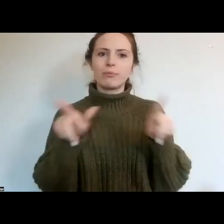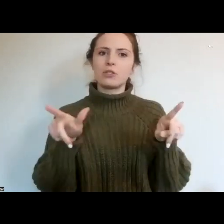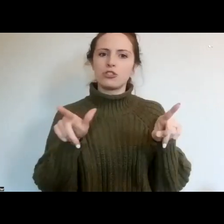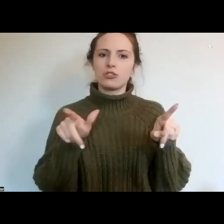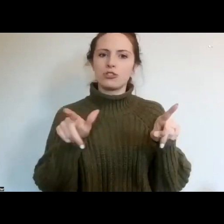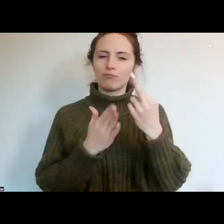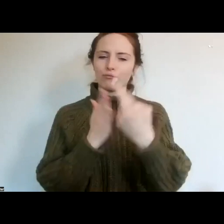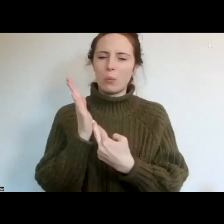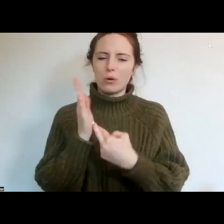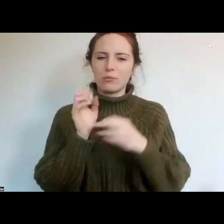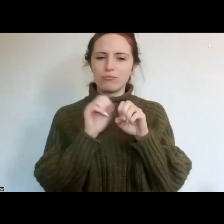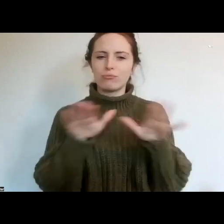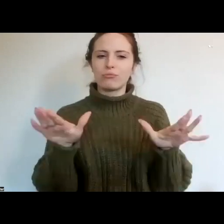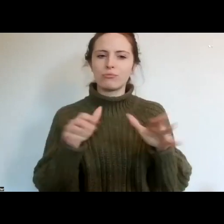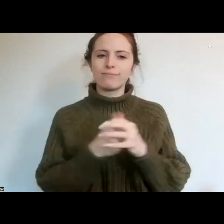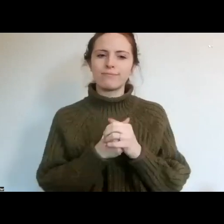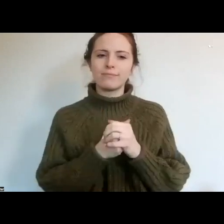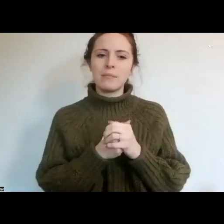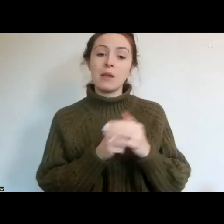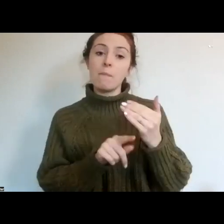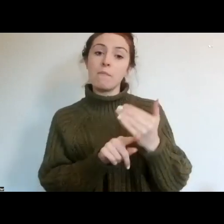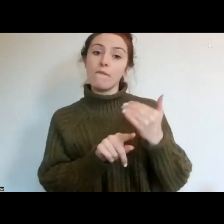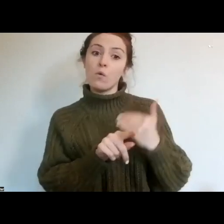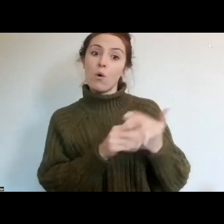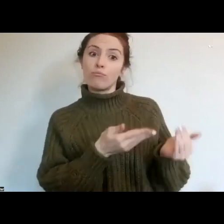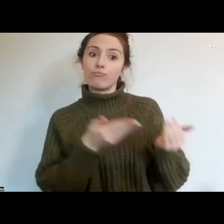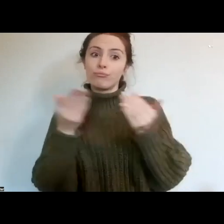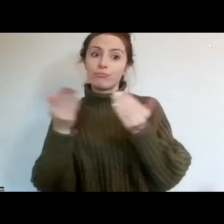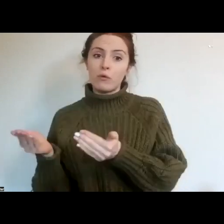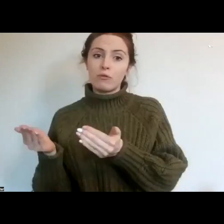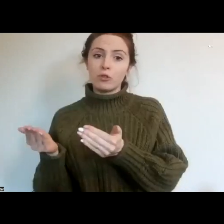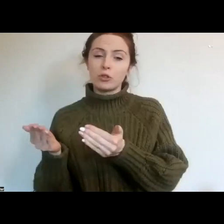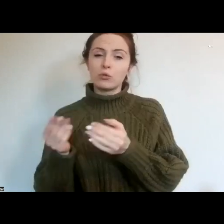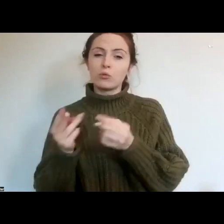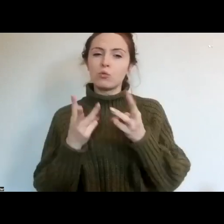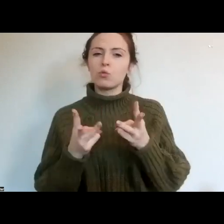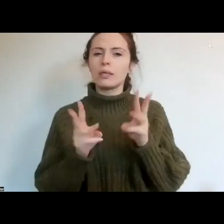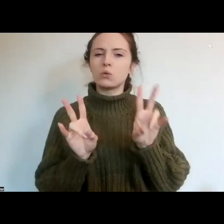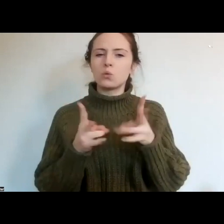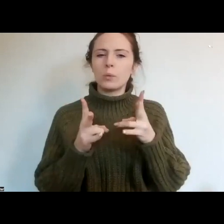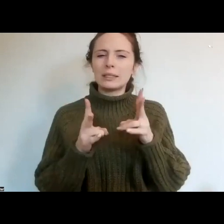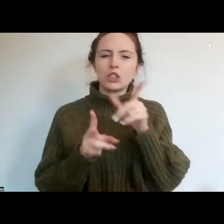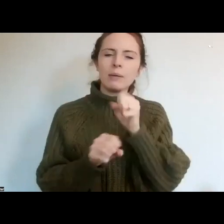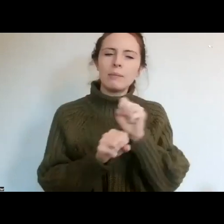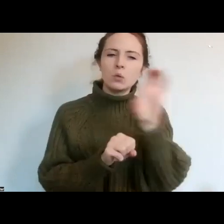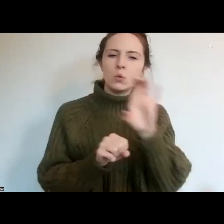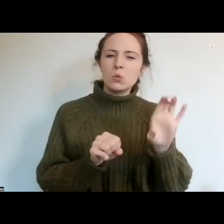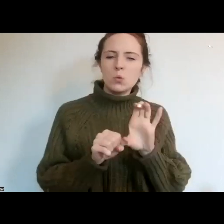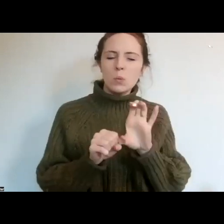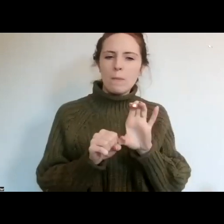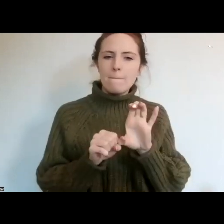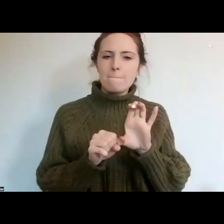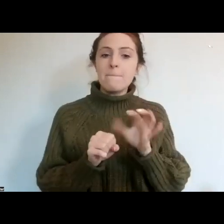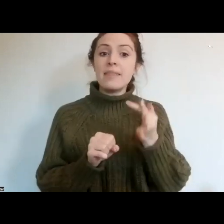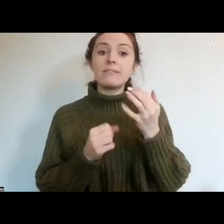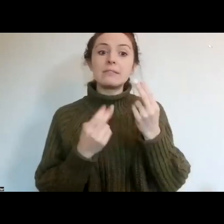over to Fintan, who's going to present, I just want to point out a few Zoom features. If you require